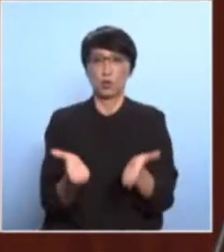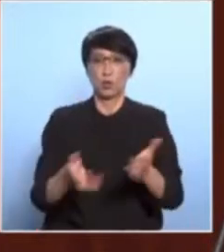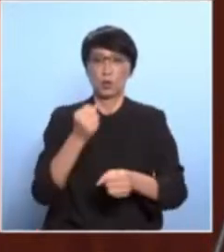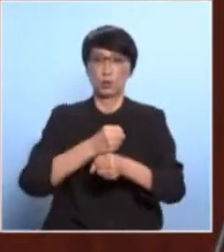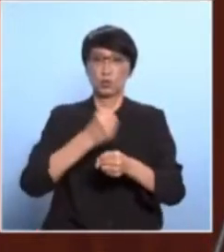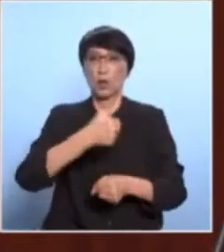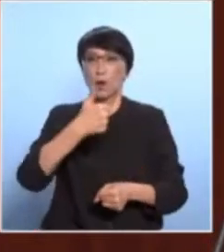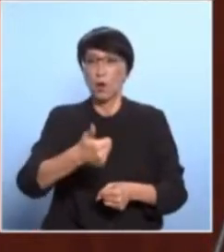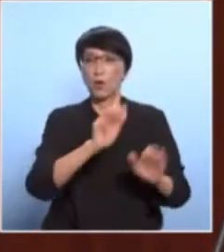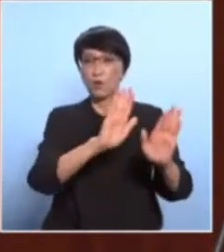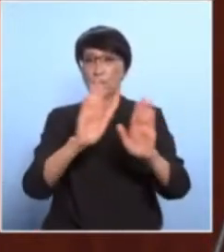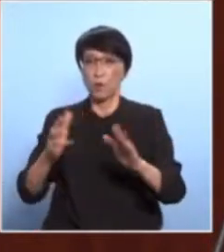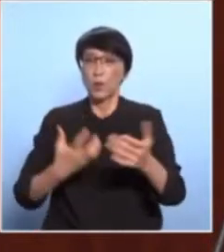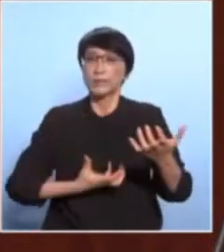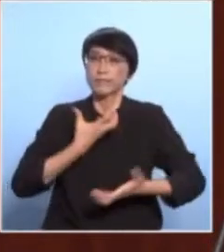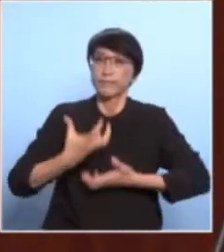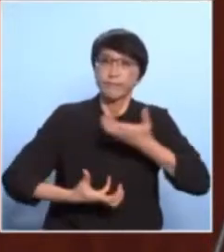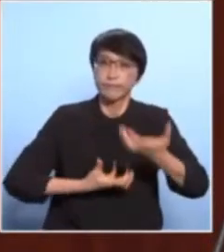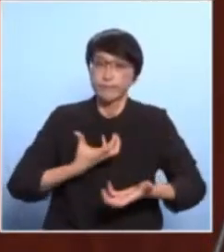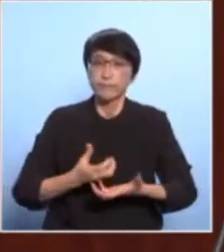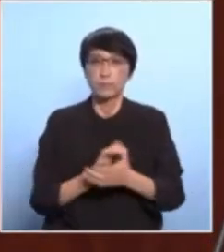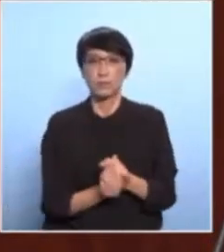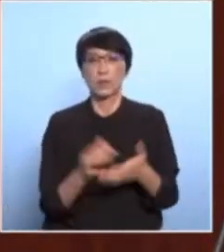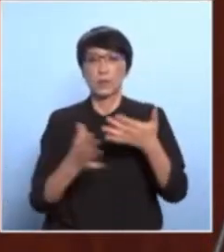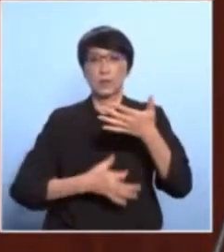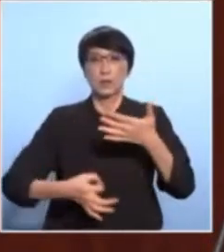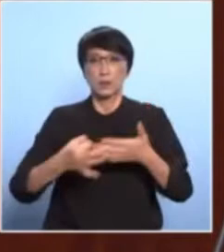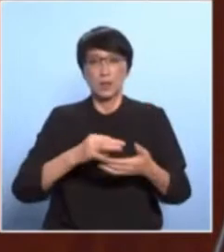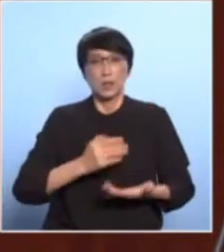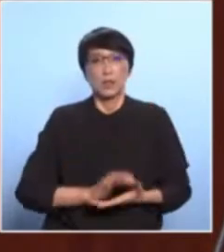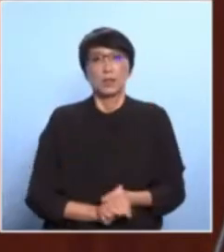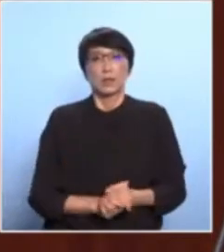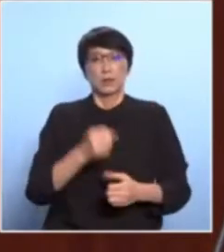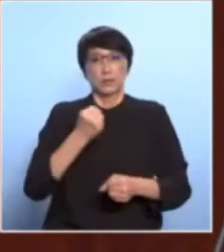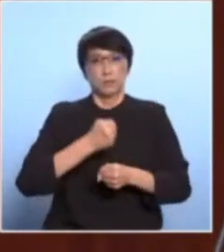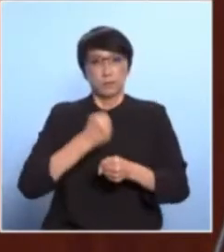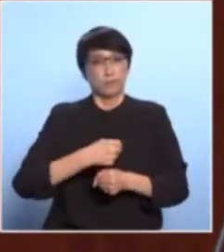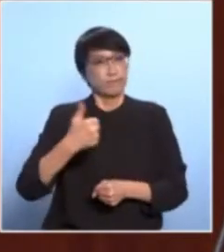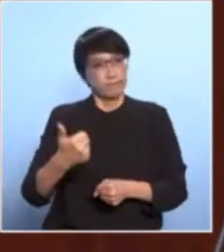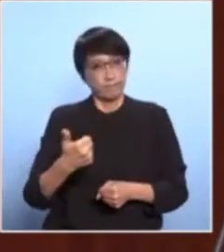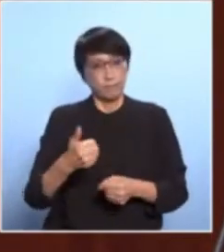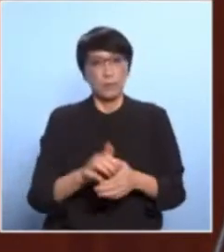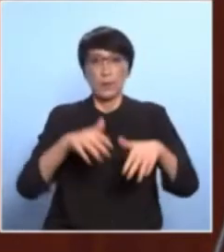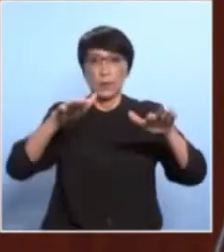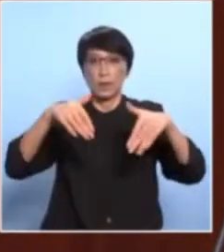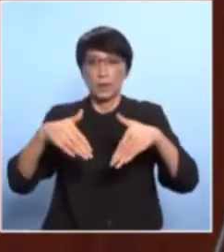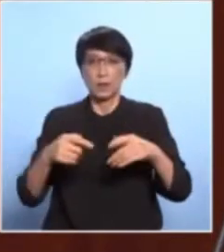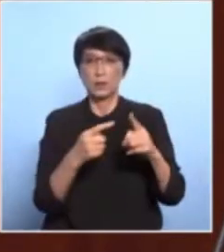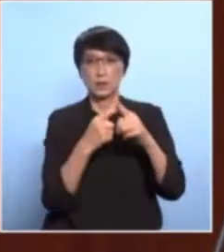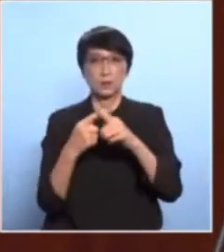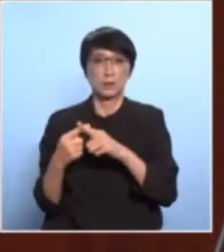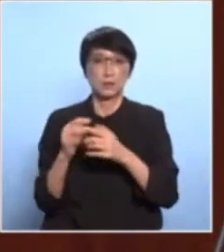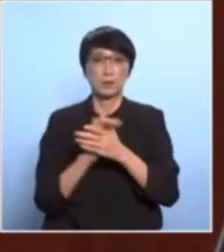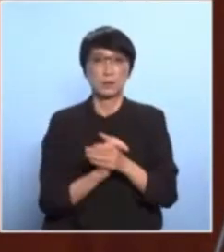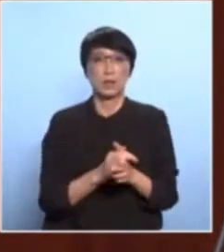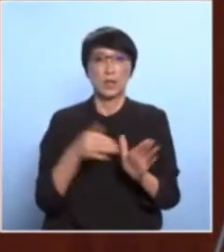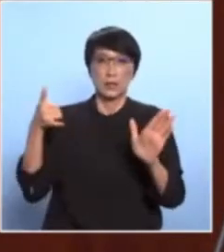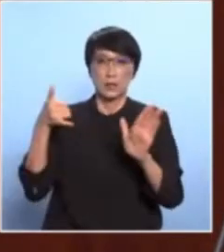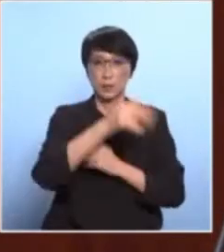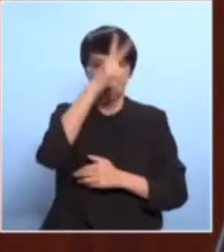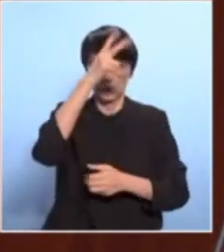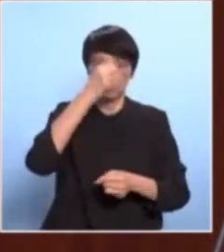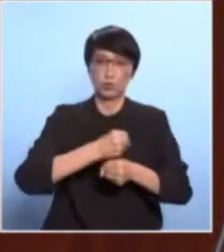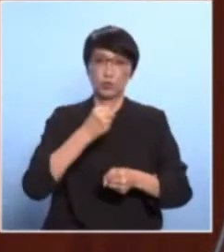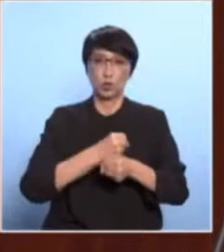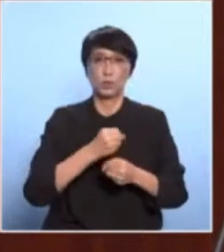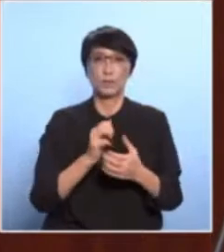and dedication to the community. Aside from the Chief Executive's Award for Exemplary Performance Scheme, the government will